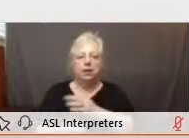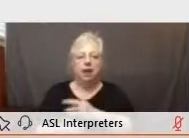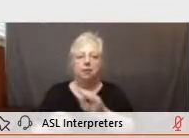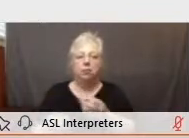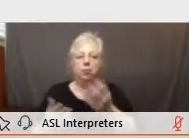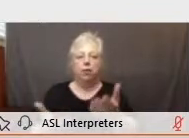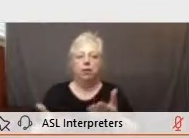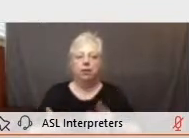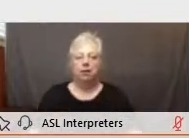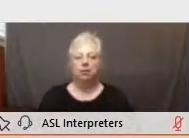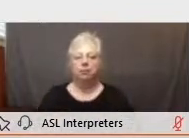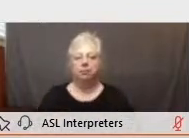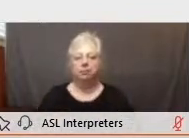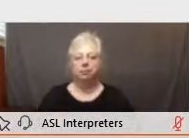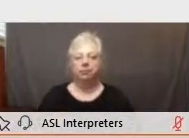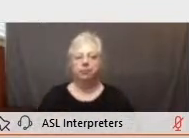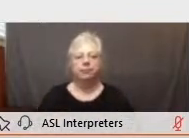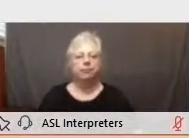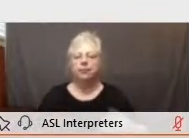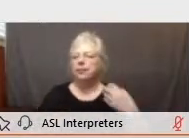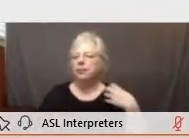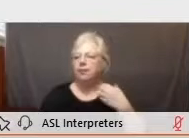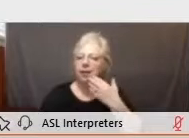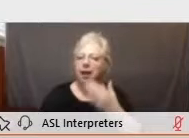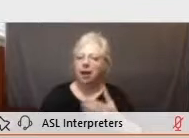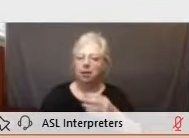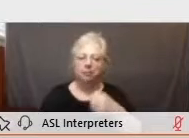presentation. Thank you, Mr. Herndon.